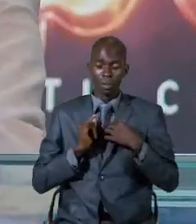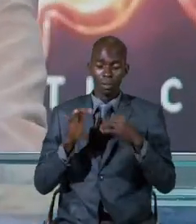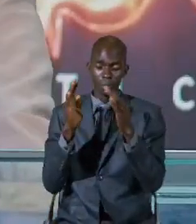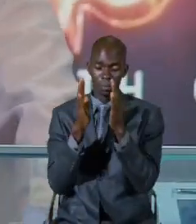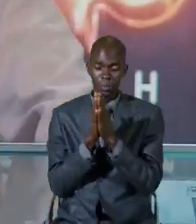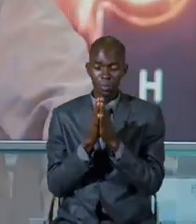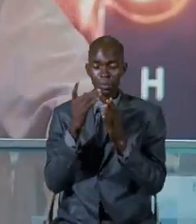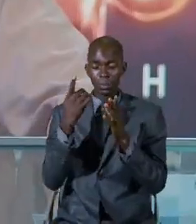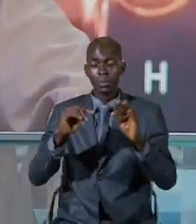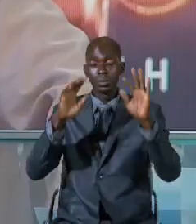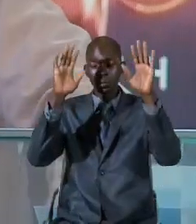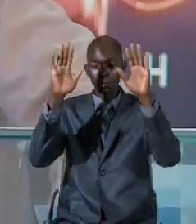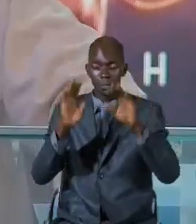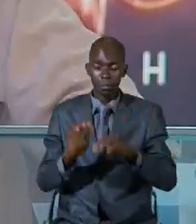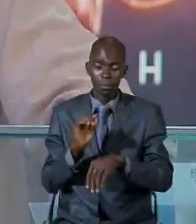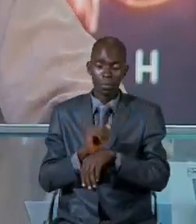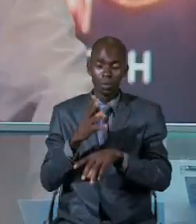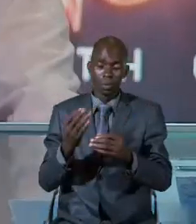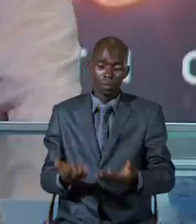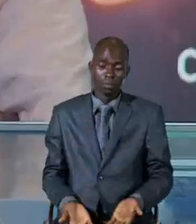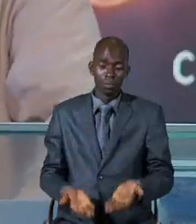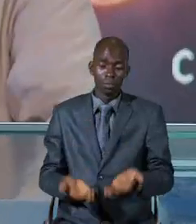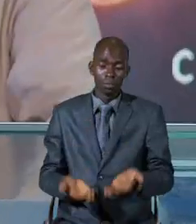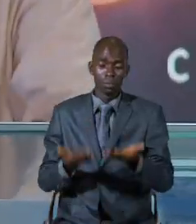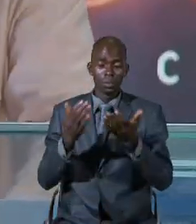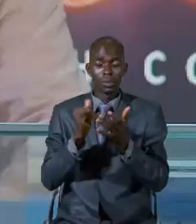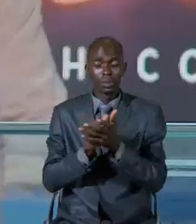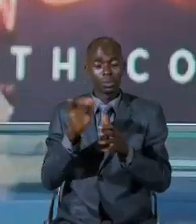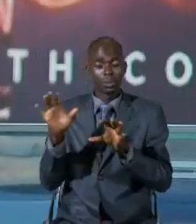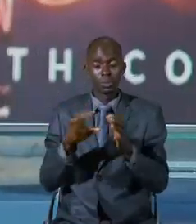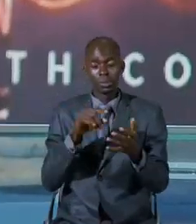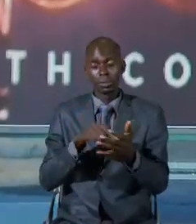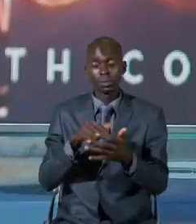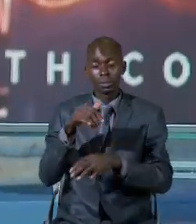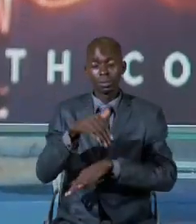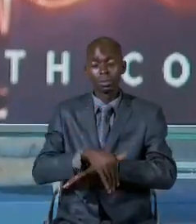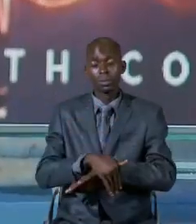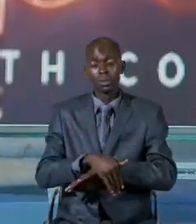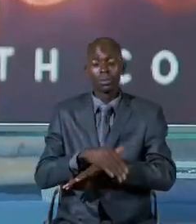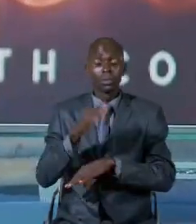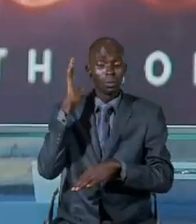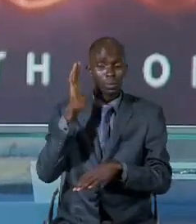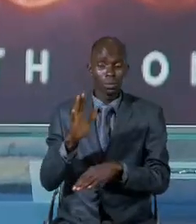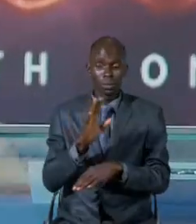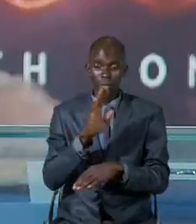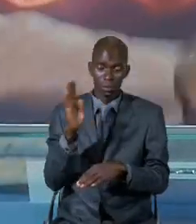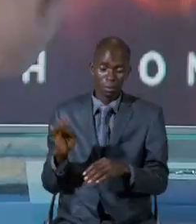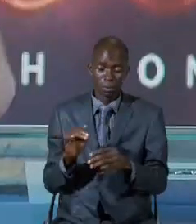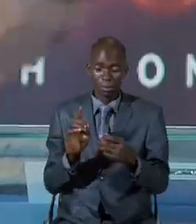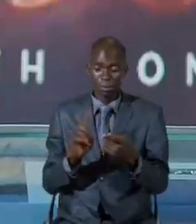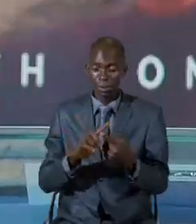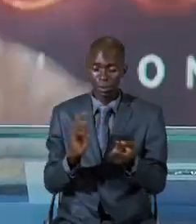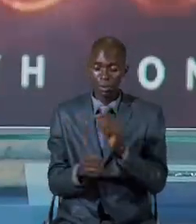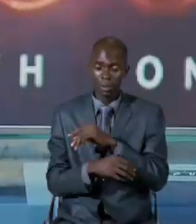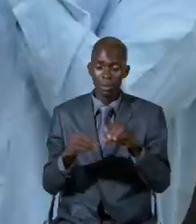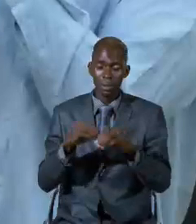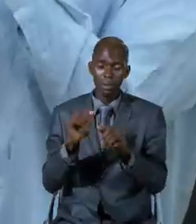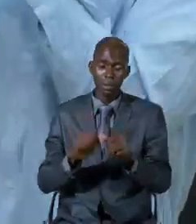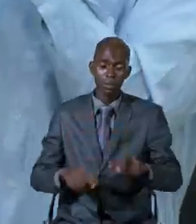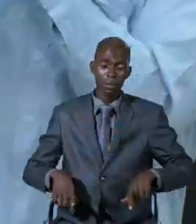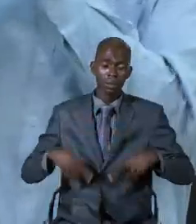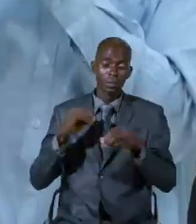of upliftment that you do tonight will never be reversed in any life in